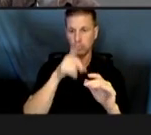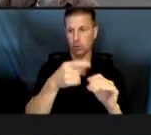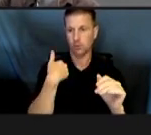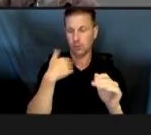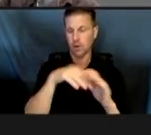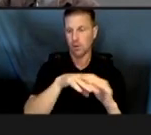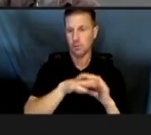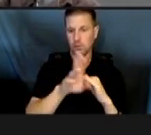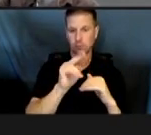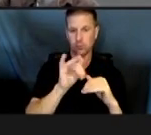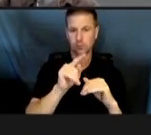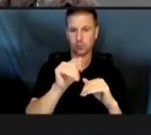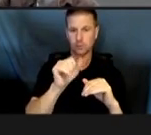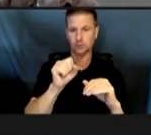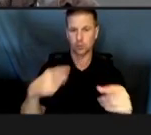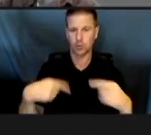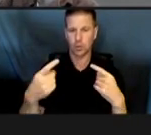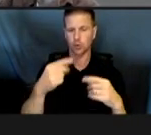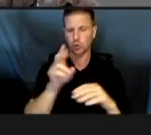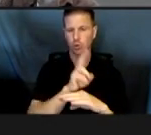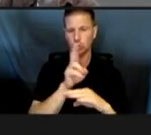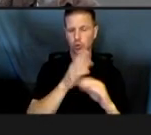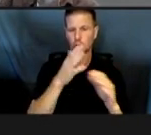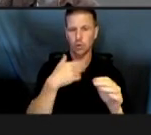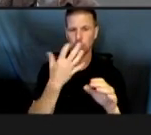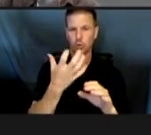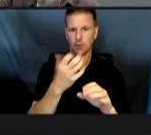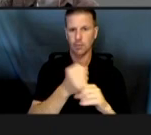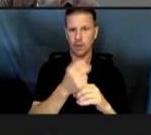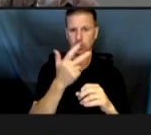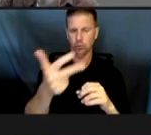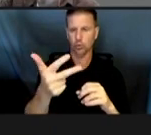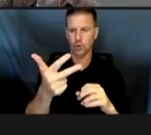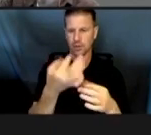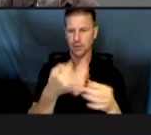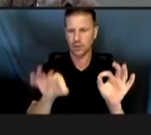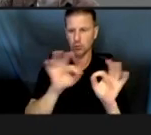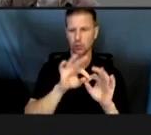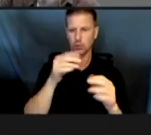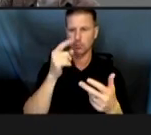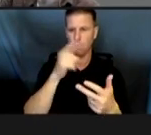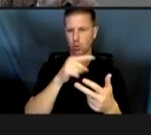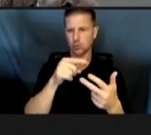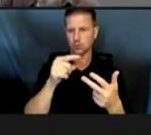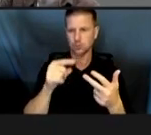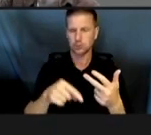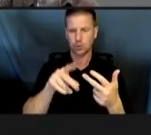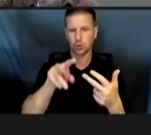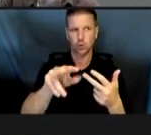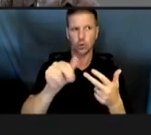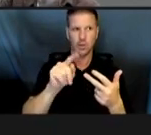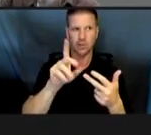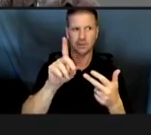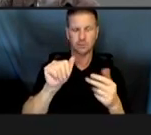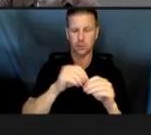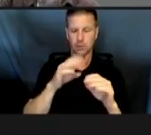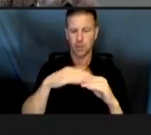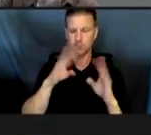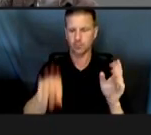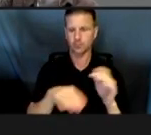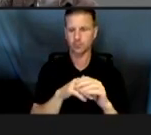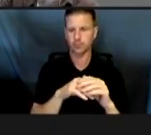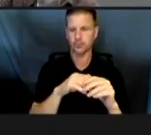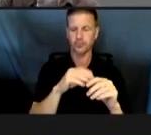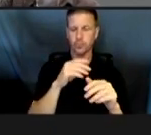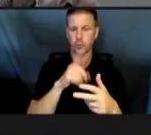to her unit as a wheelchair user, I want to make three critical points as you look at disability in housing.